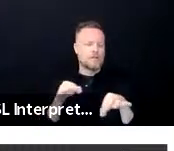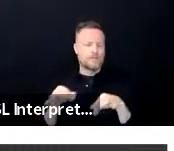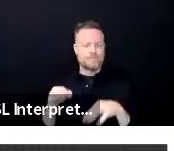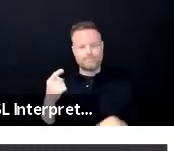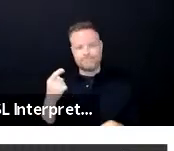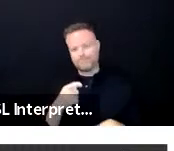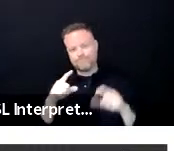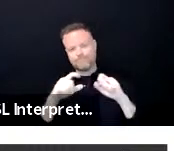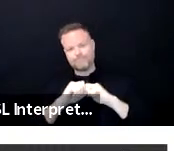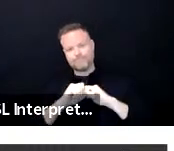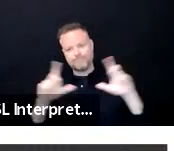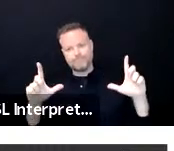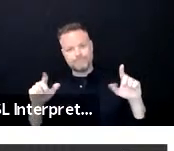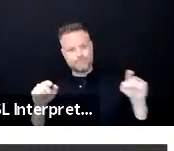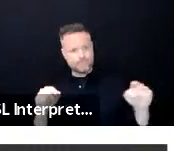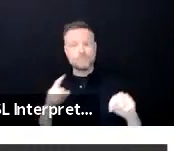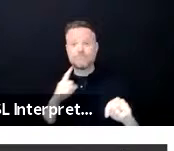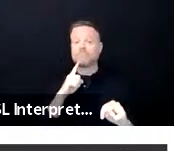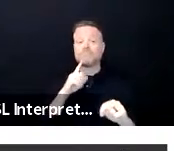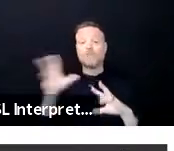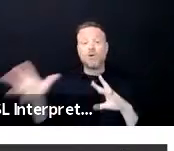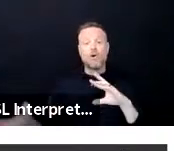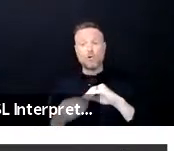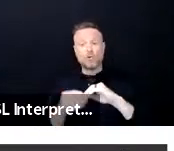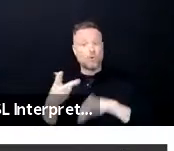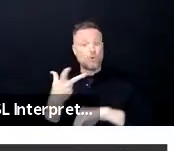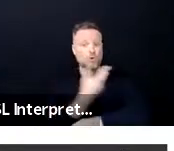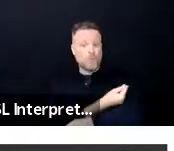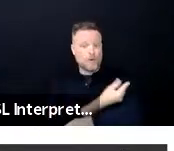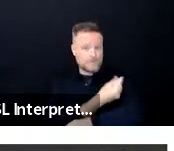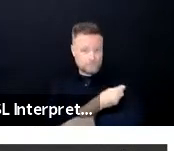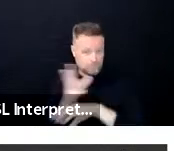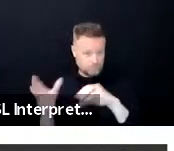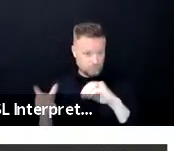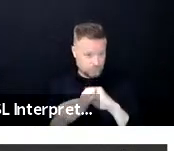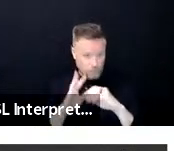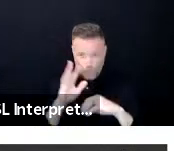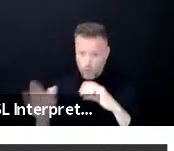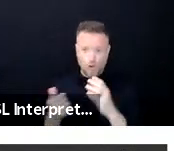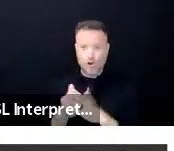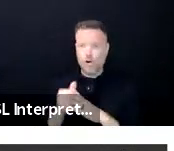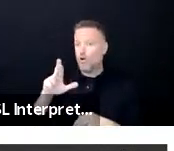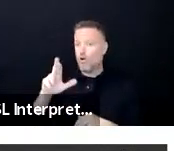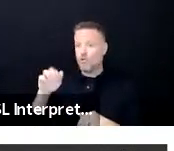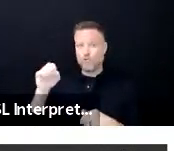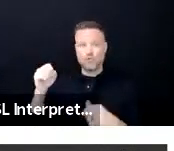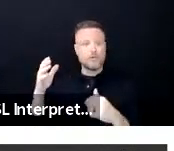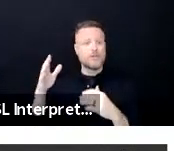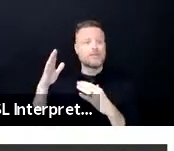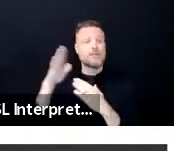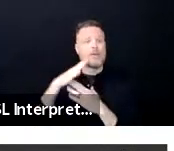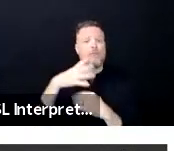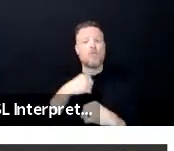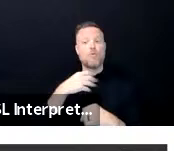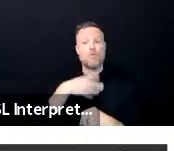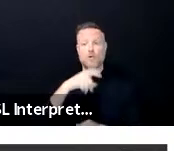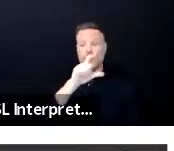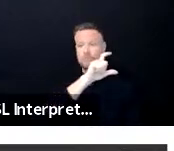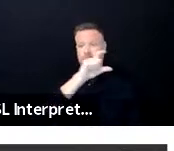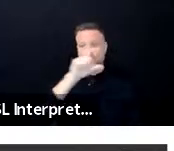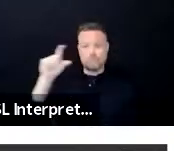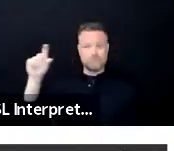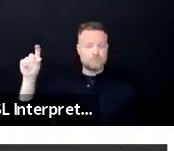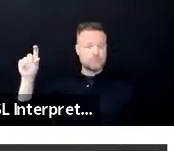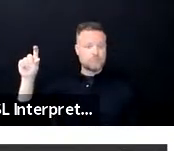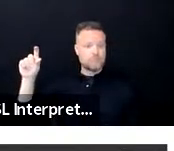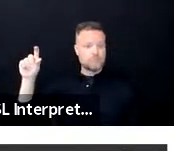This looks at total vaccinations broken down by race and ethnicity, and the top line is white vaccinations, and then you